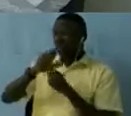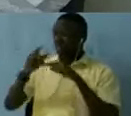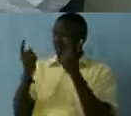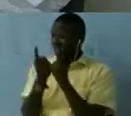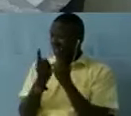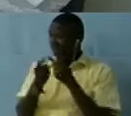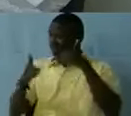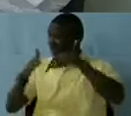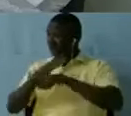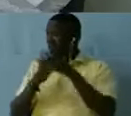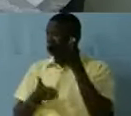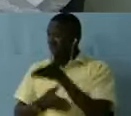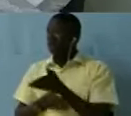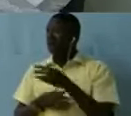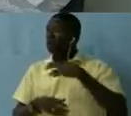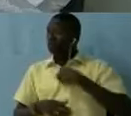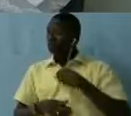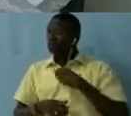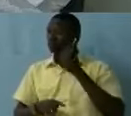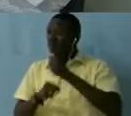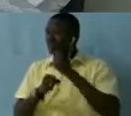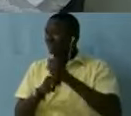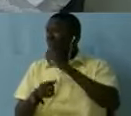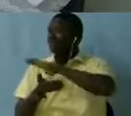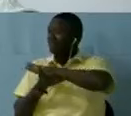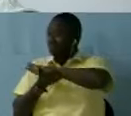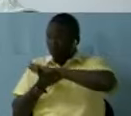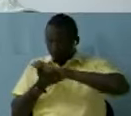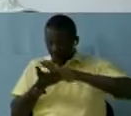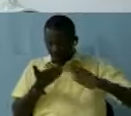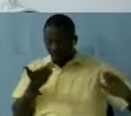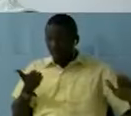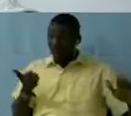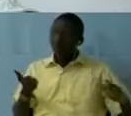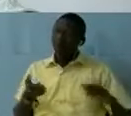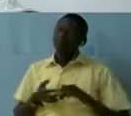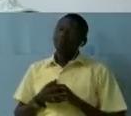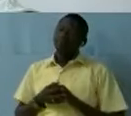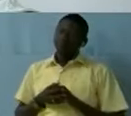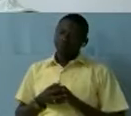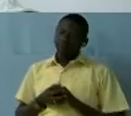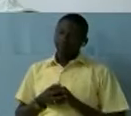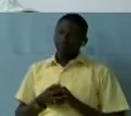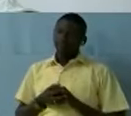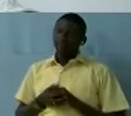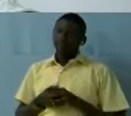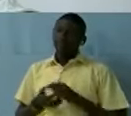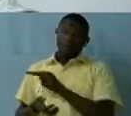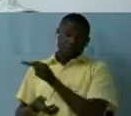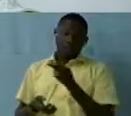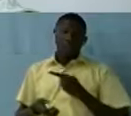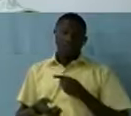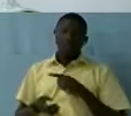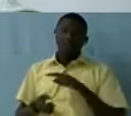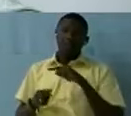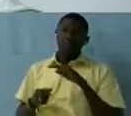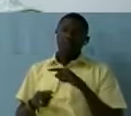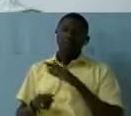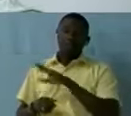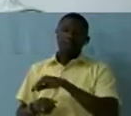Adun kukum mafula benyinkono lafta mensene yandila. There are certain activities at the NIA that